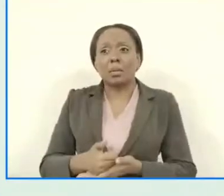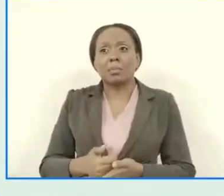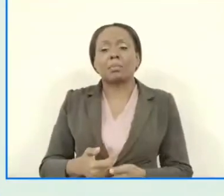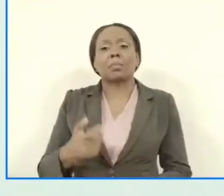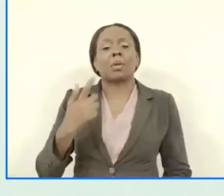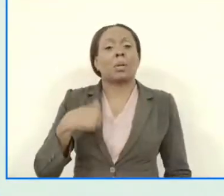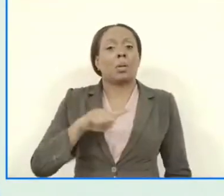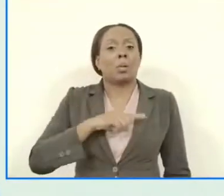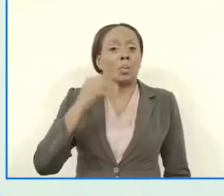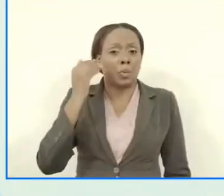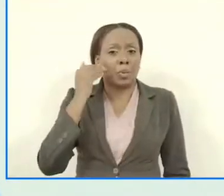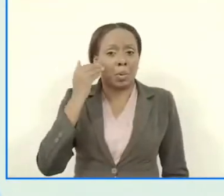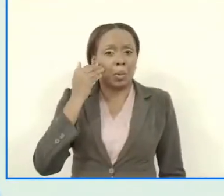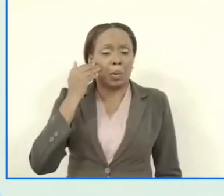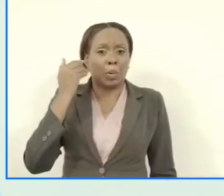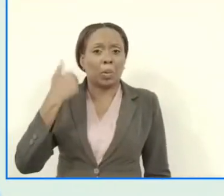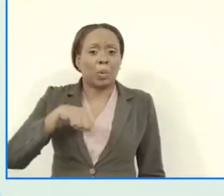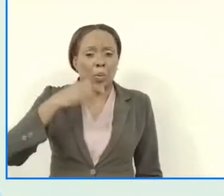they are.